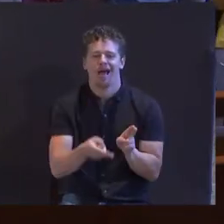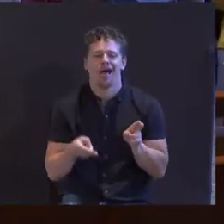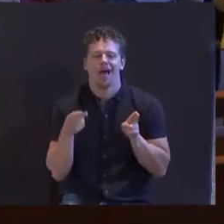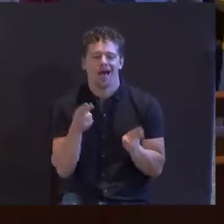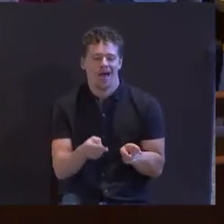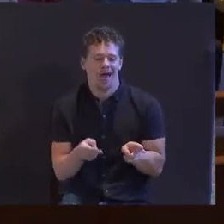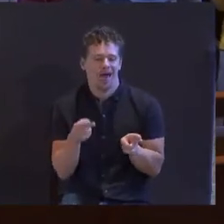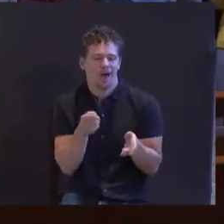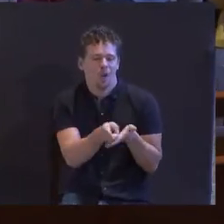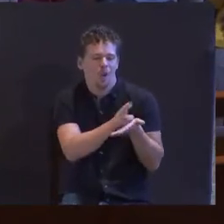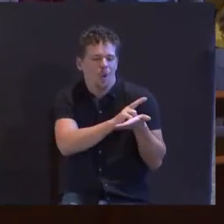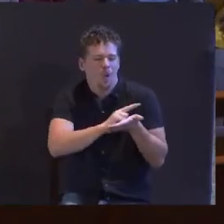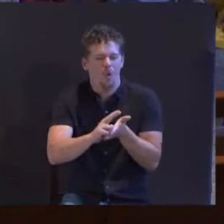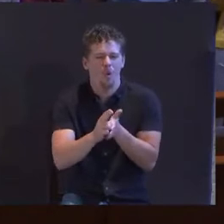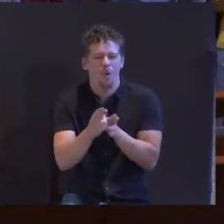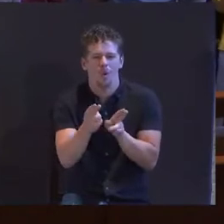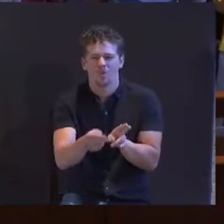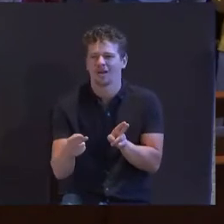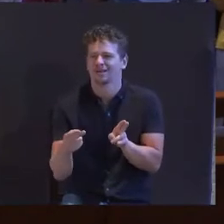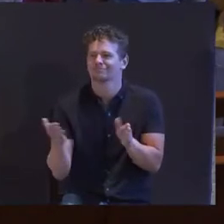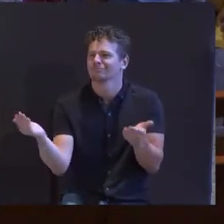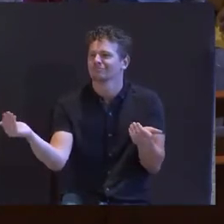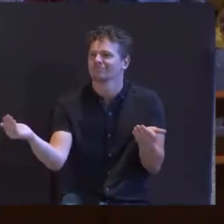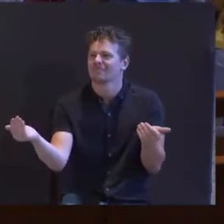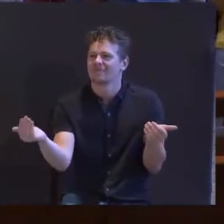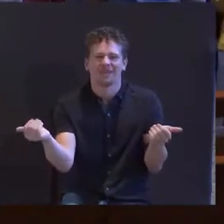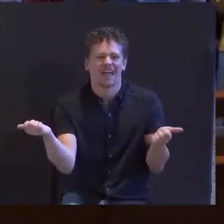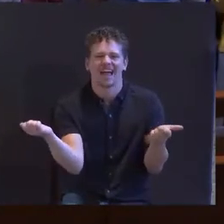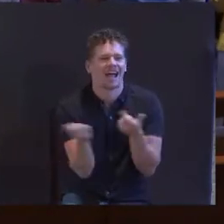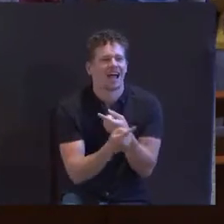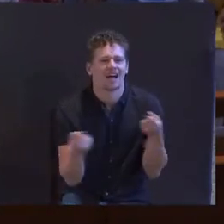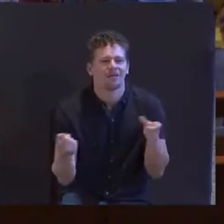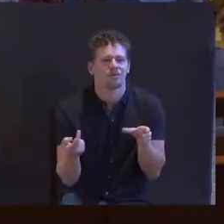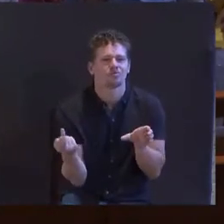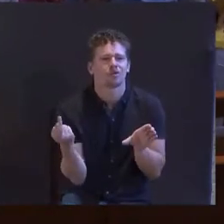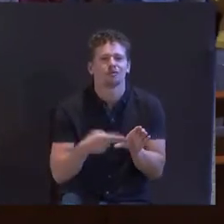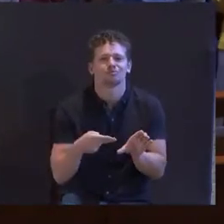roller, everyone jump on the peace train.